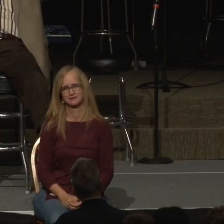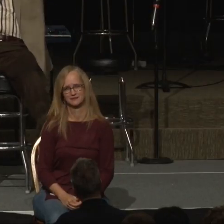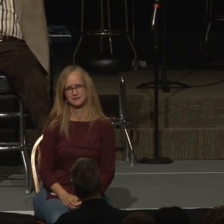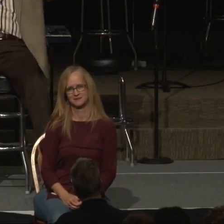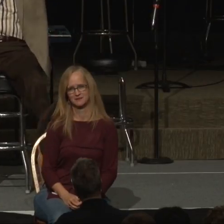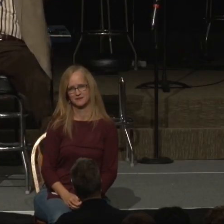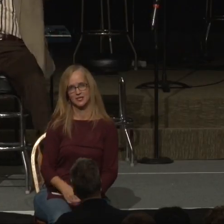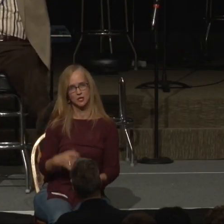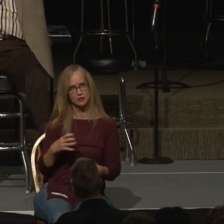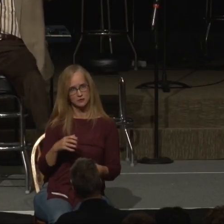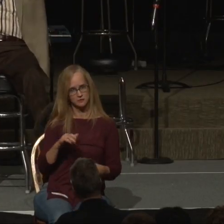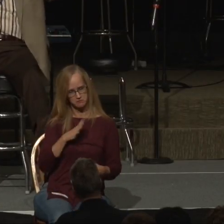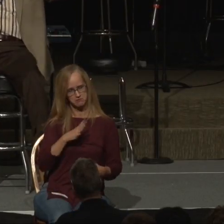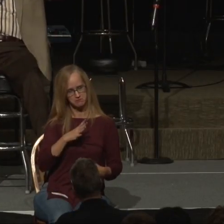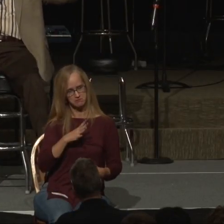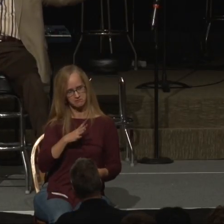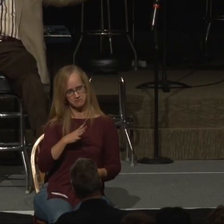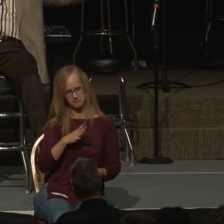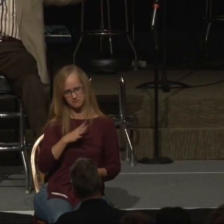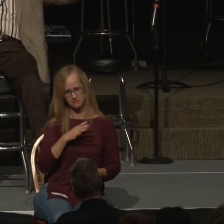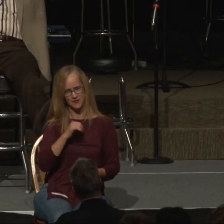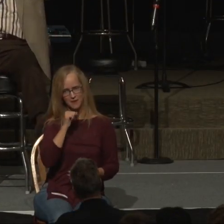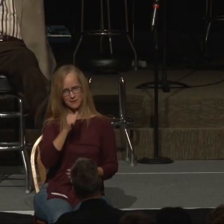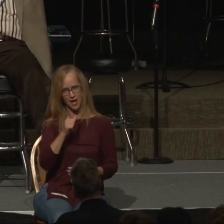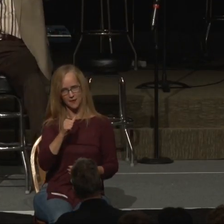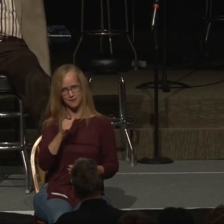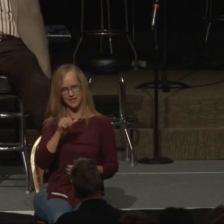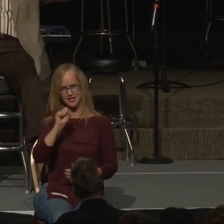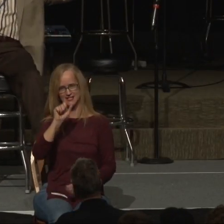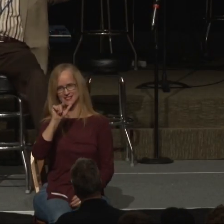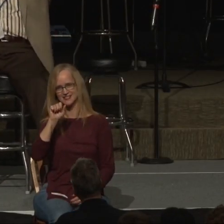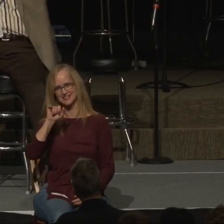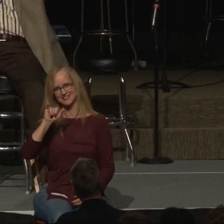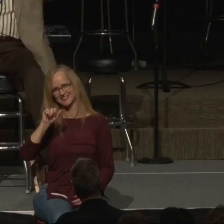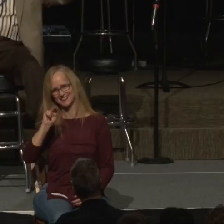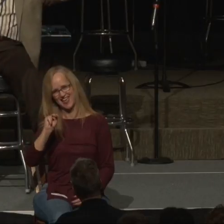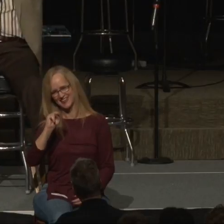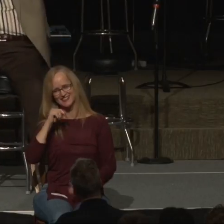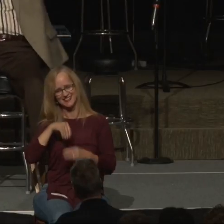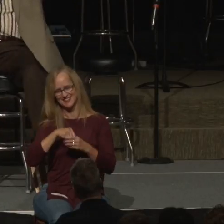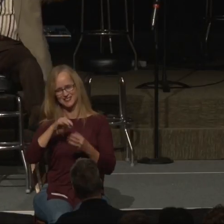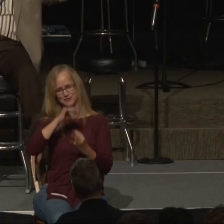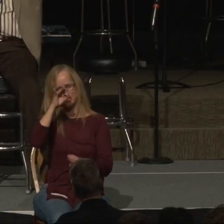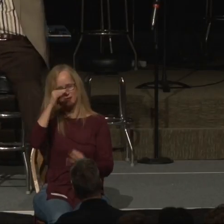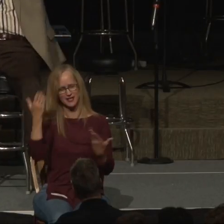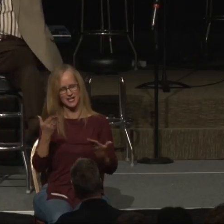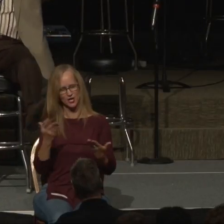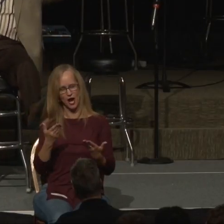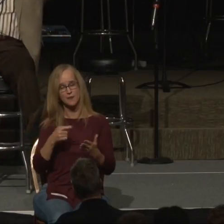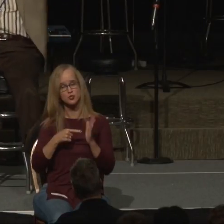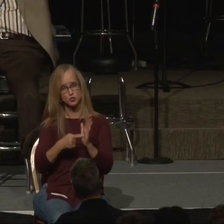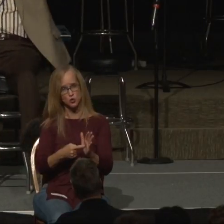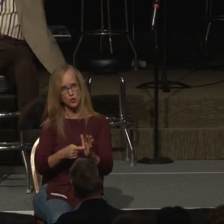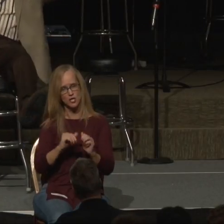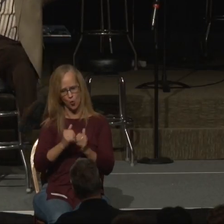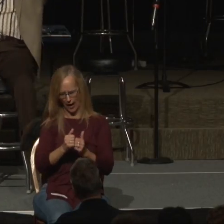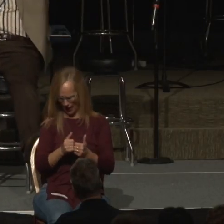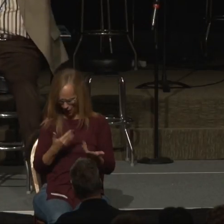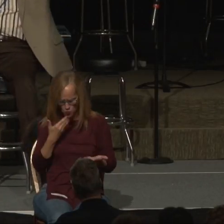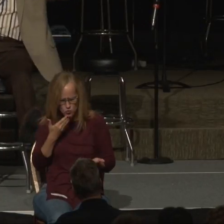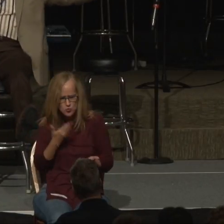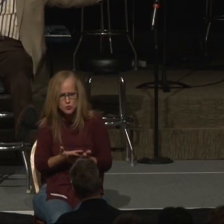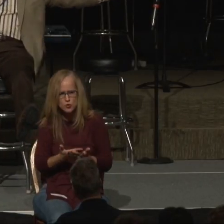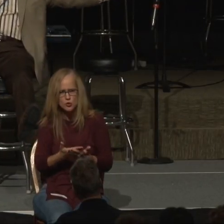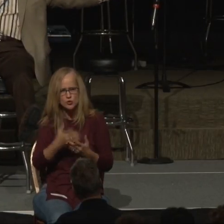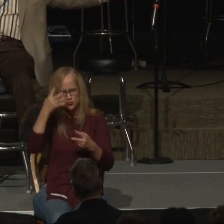See, it's holding me. I mean, I'm not being slain in the spirit here. I mean, this is, I'm just showing you how trustworthy